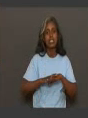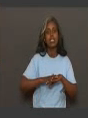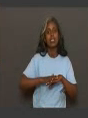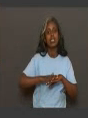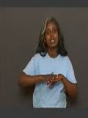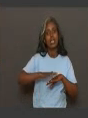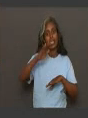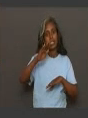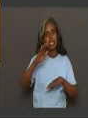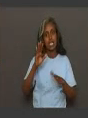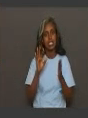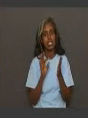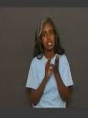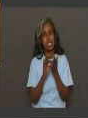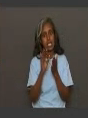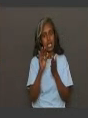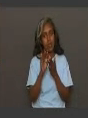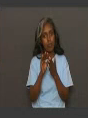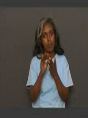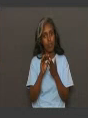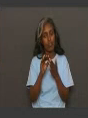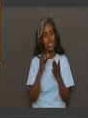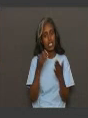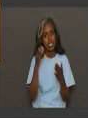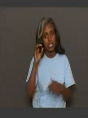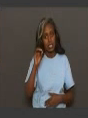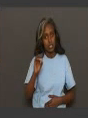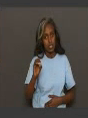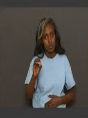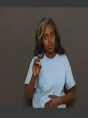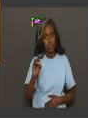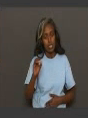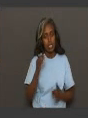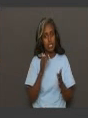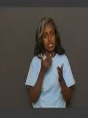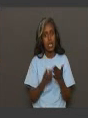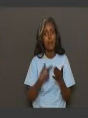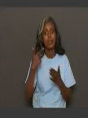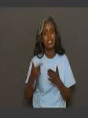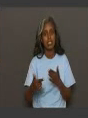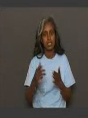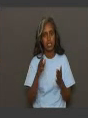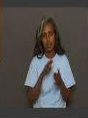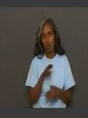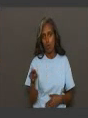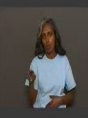greater than the number of such zeros in the preceding row.